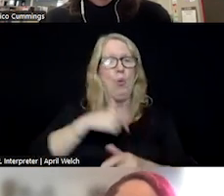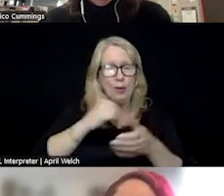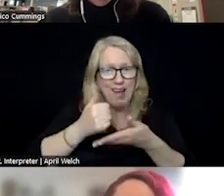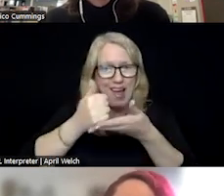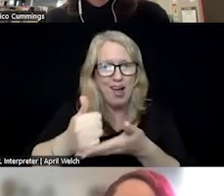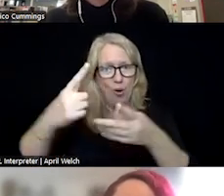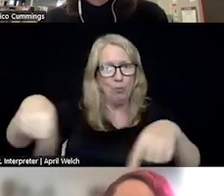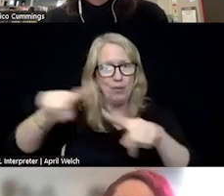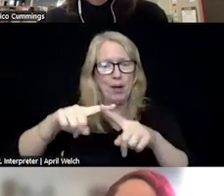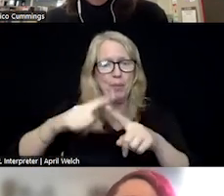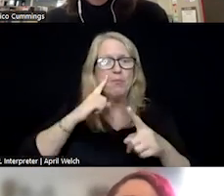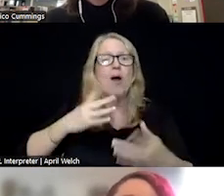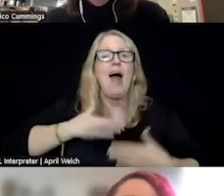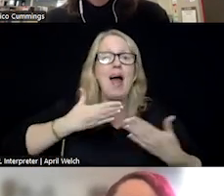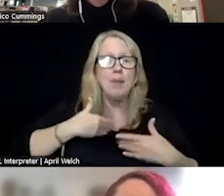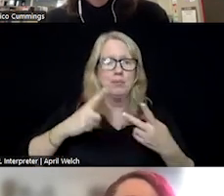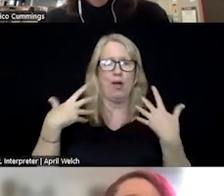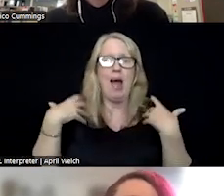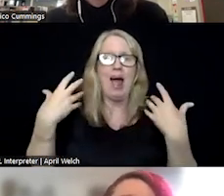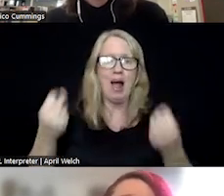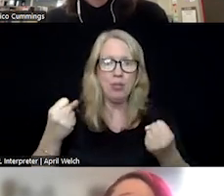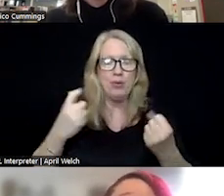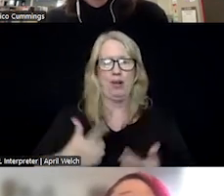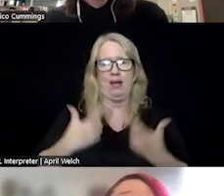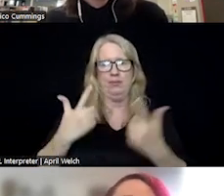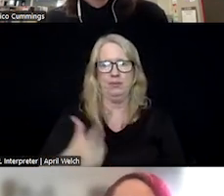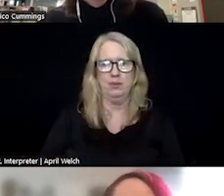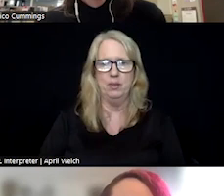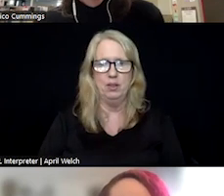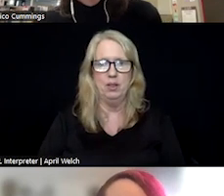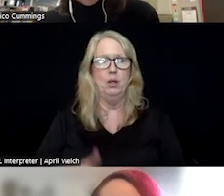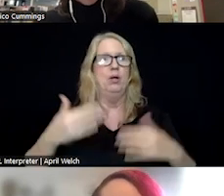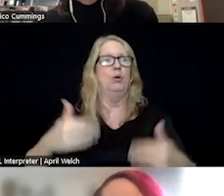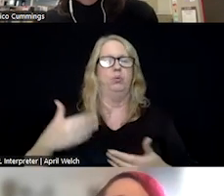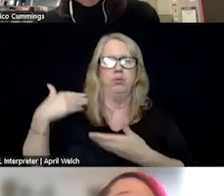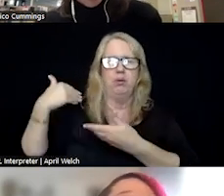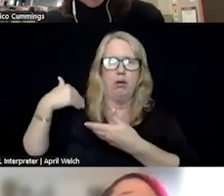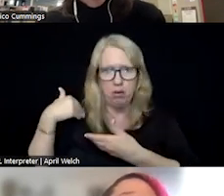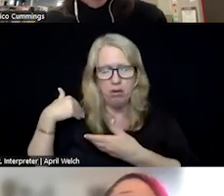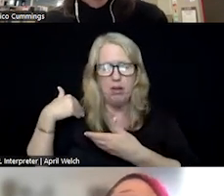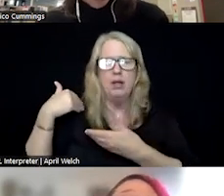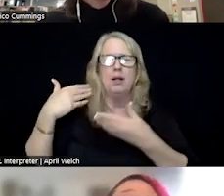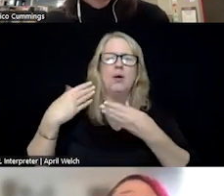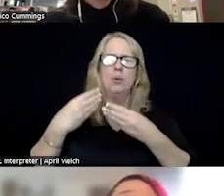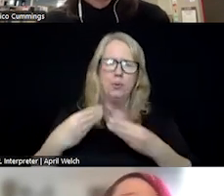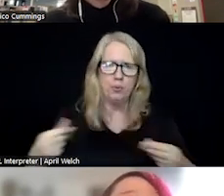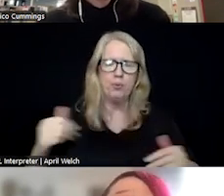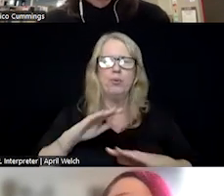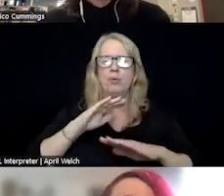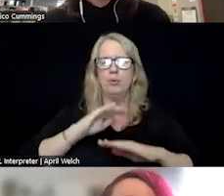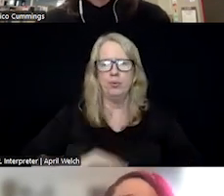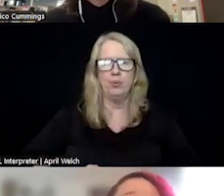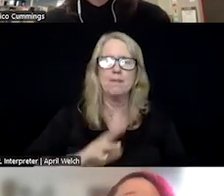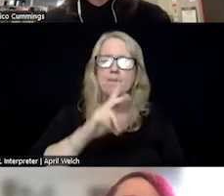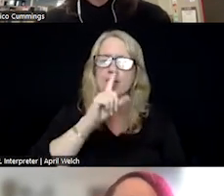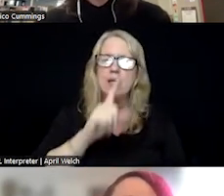live happier and healthier lives. And that took such a burden off me, and it really